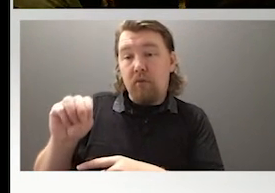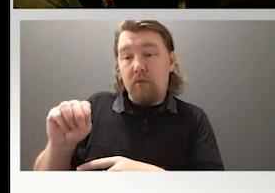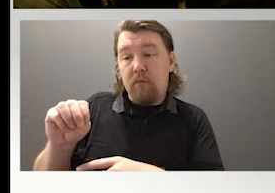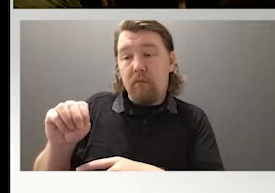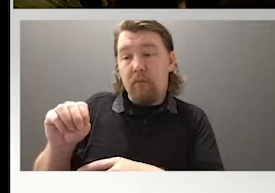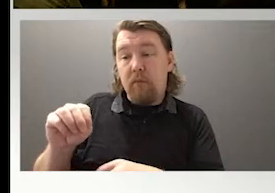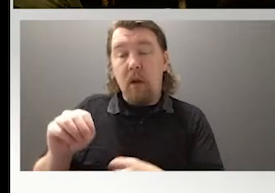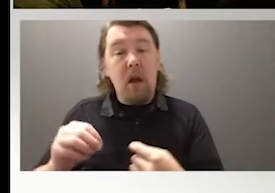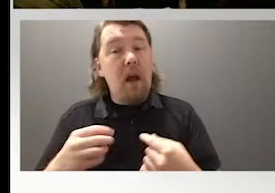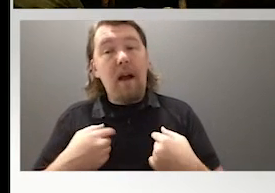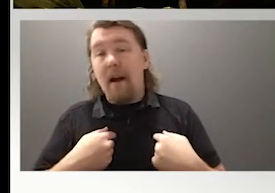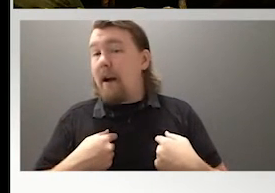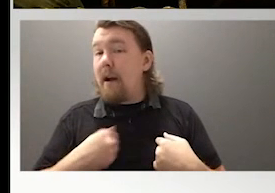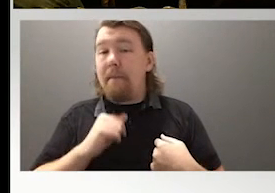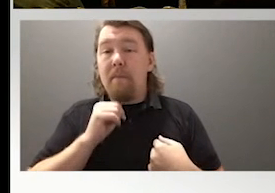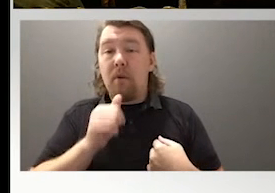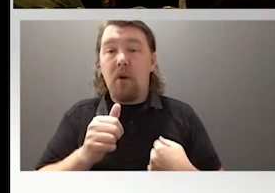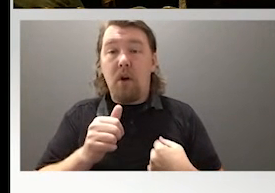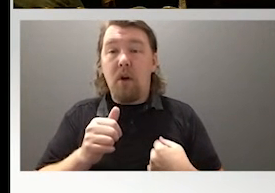I'm not,